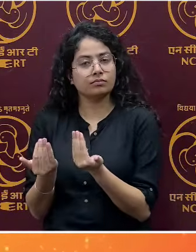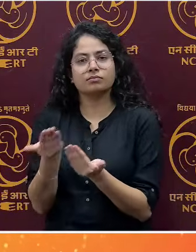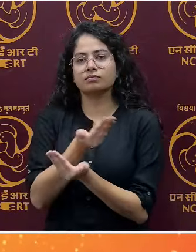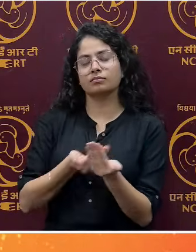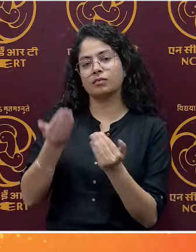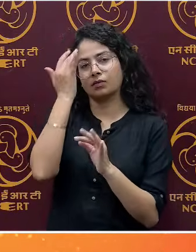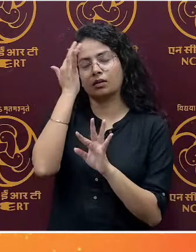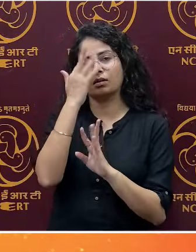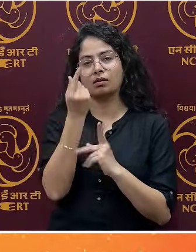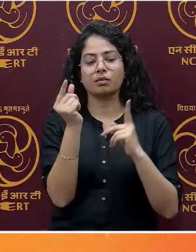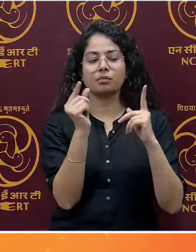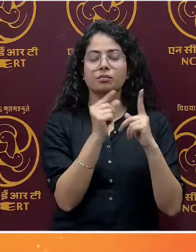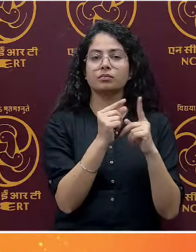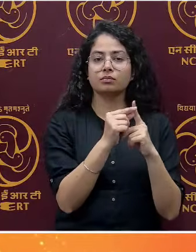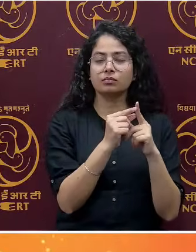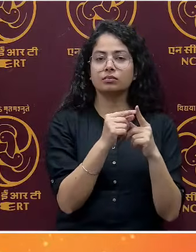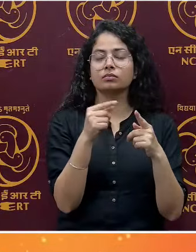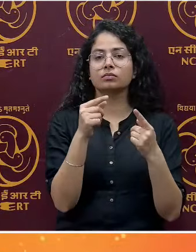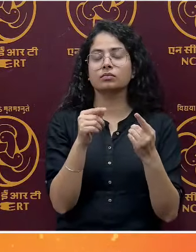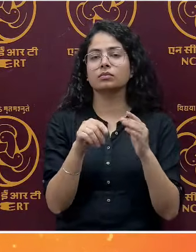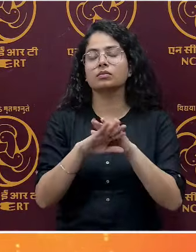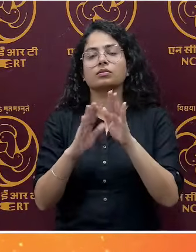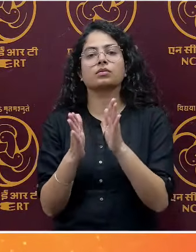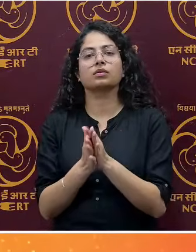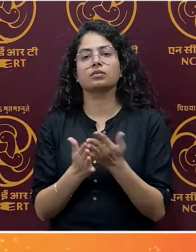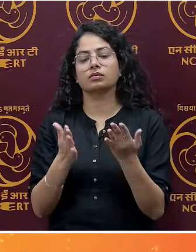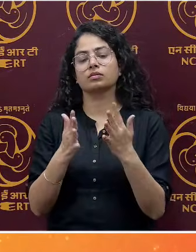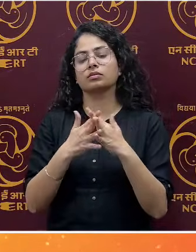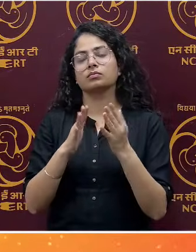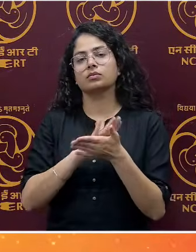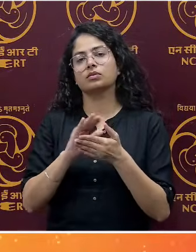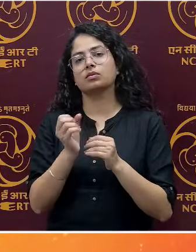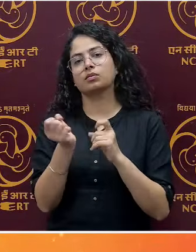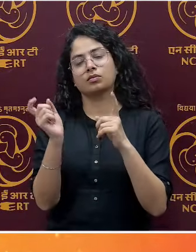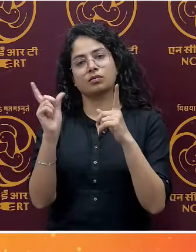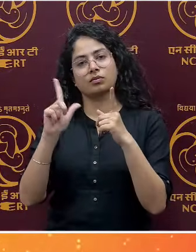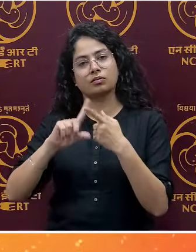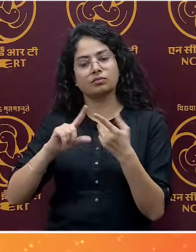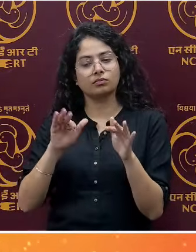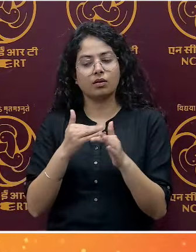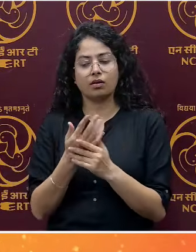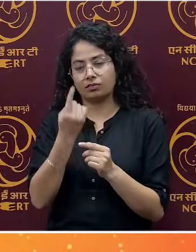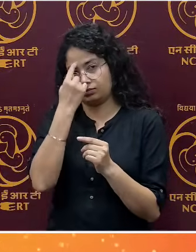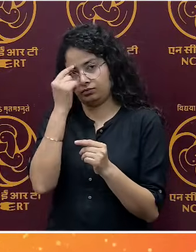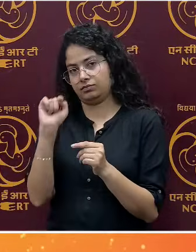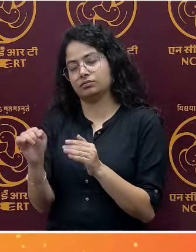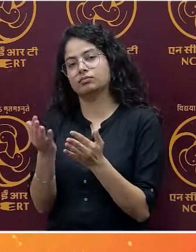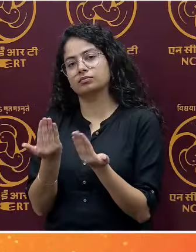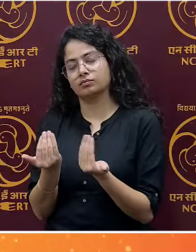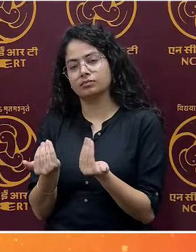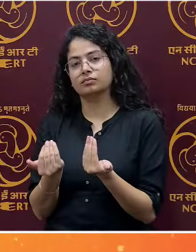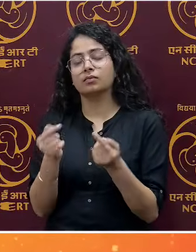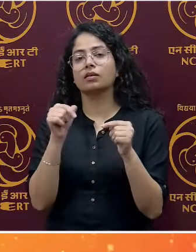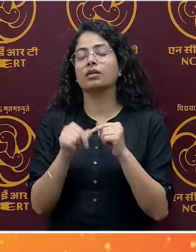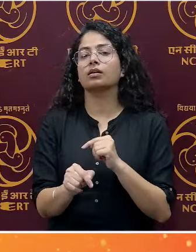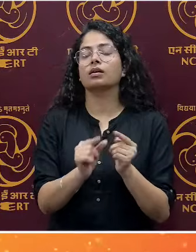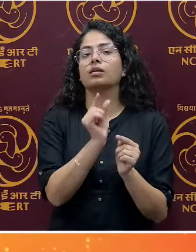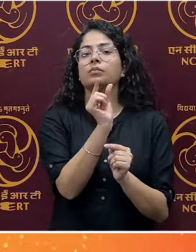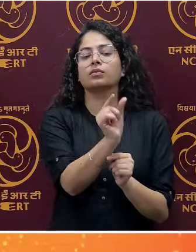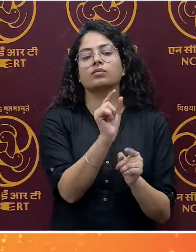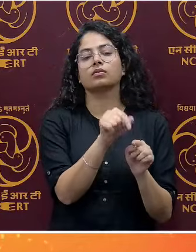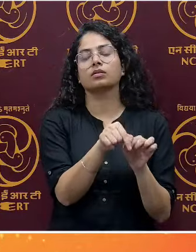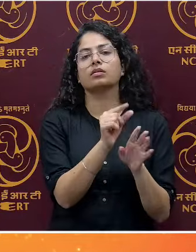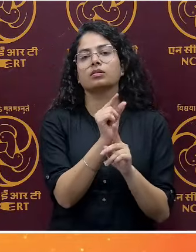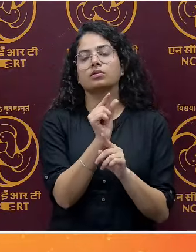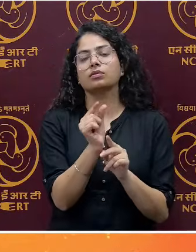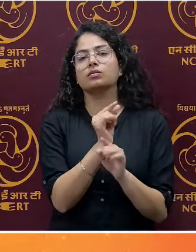that principal can be into whole numbers or decimal also. So here we are using a keyword float. So likewise,